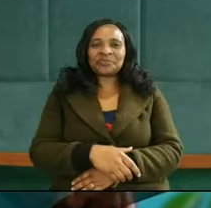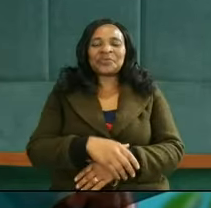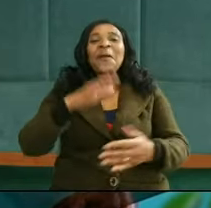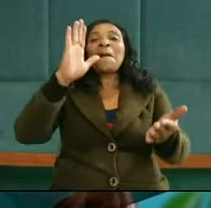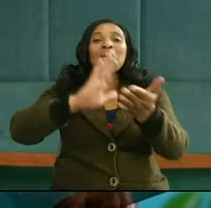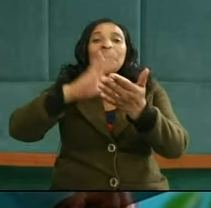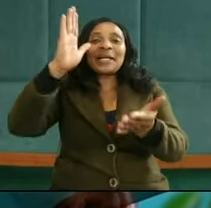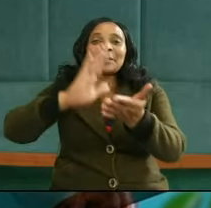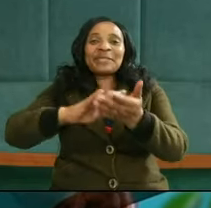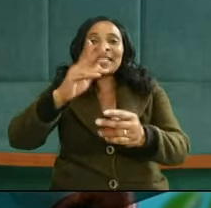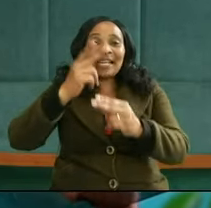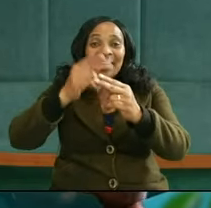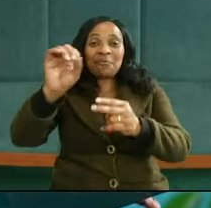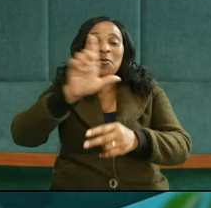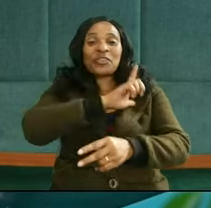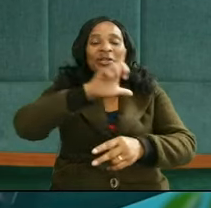Praise the name of the Lord.